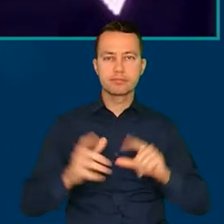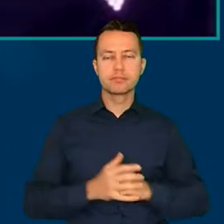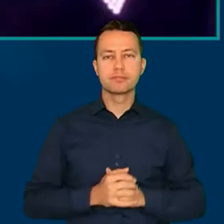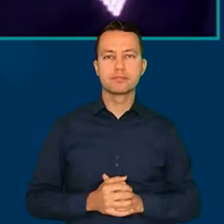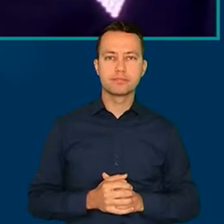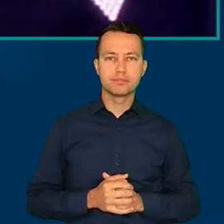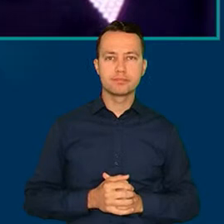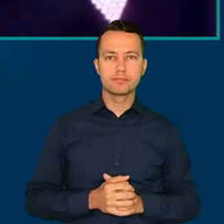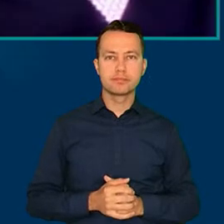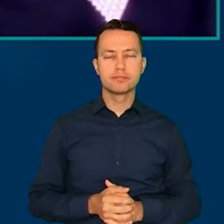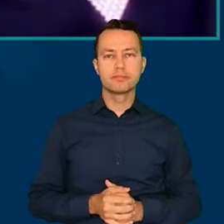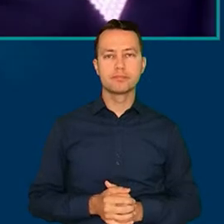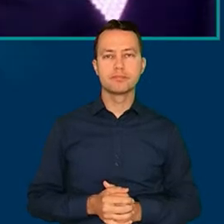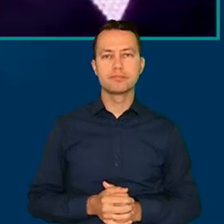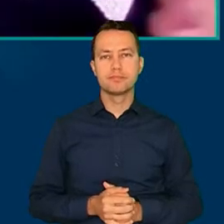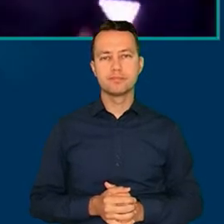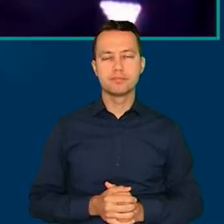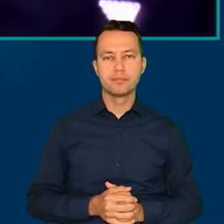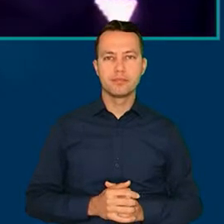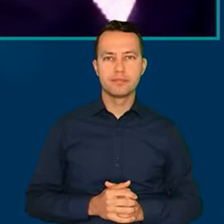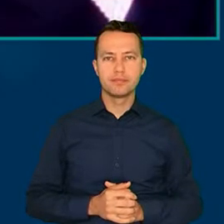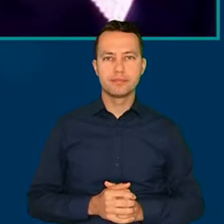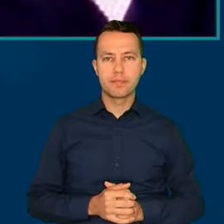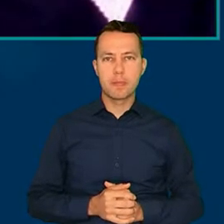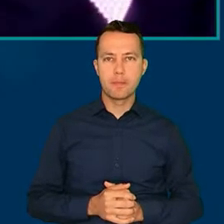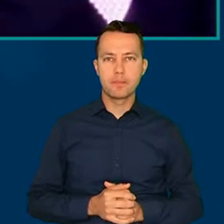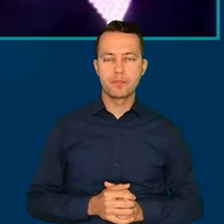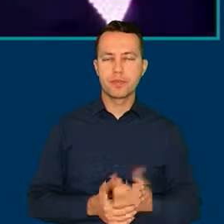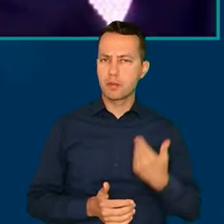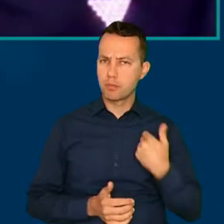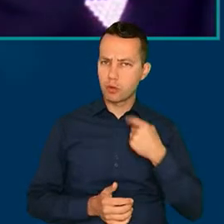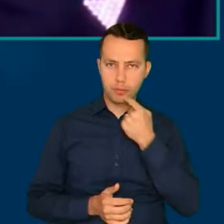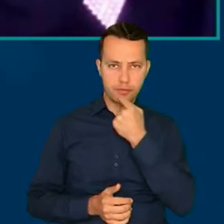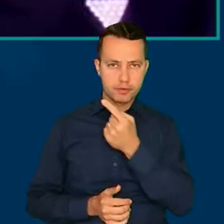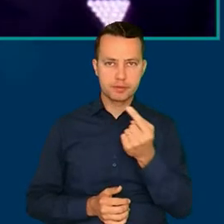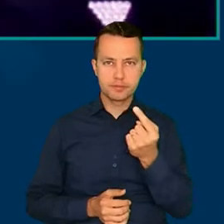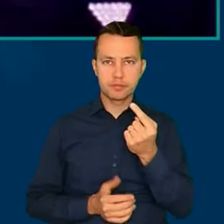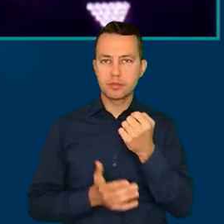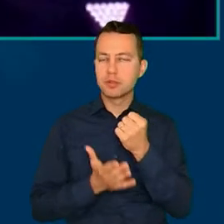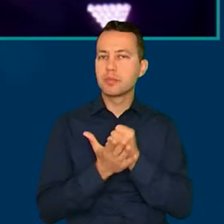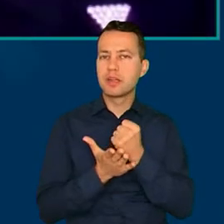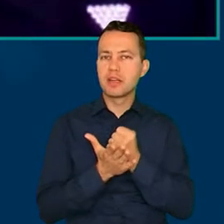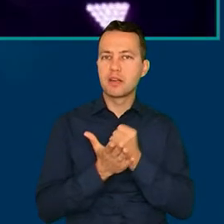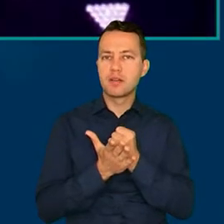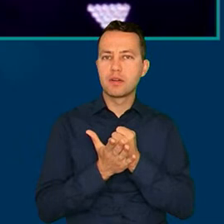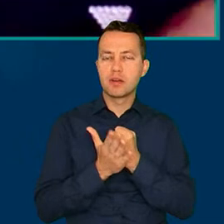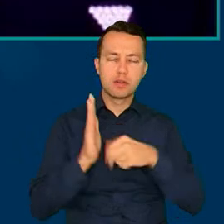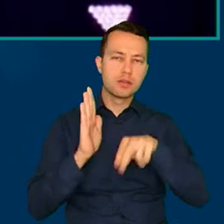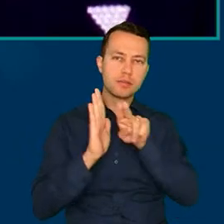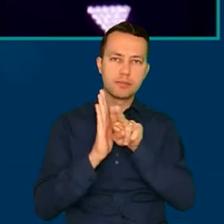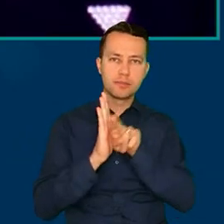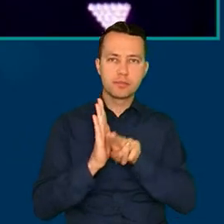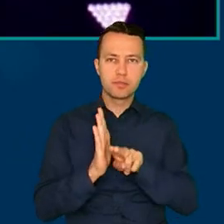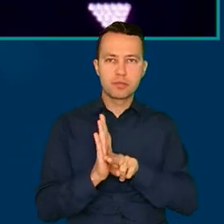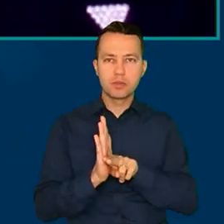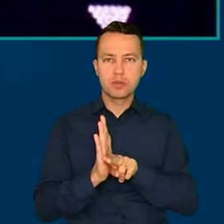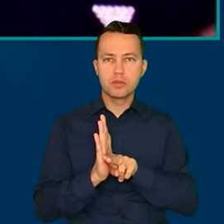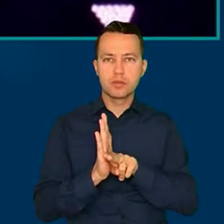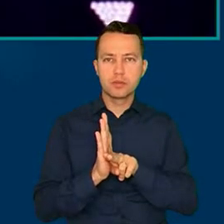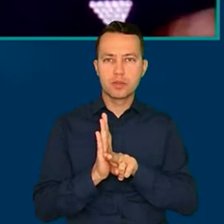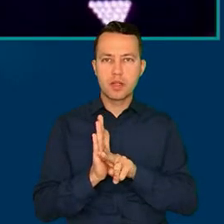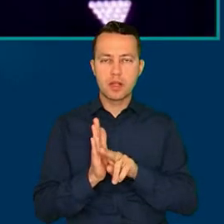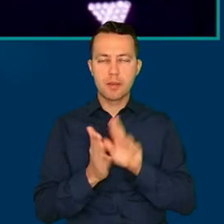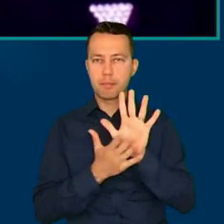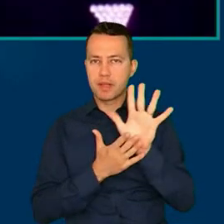obliged to make sure that the human rights are respected. Well, we have also talked about